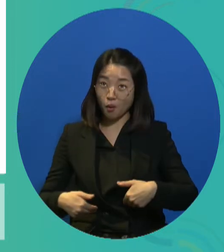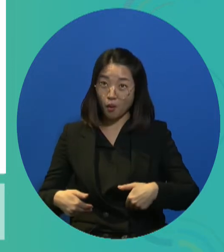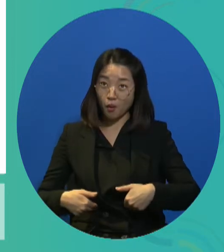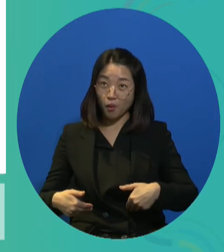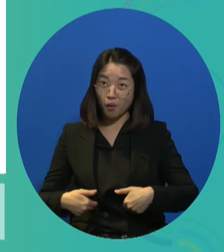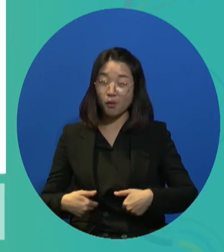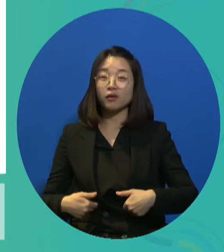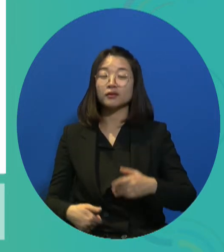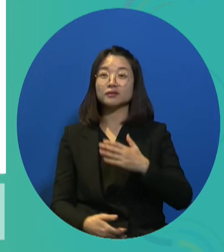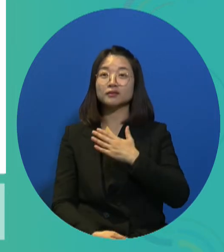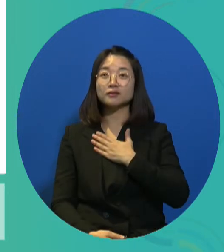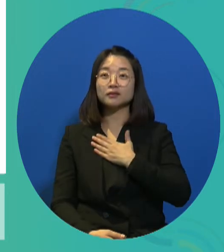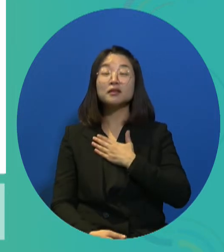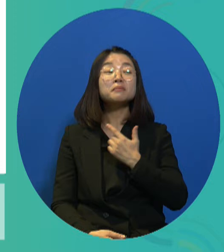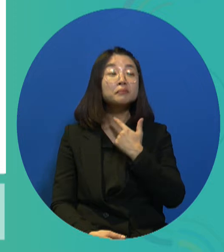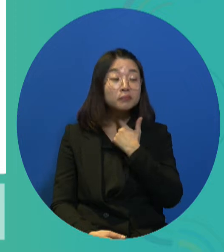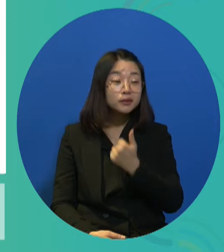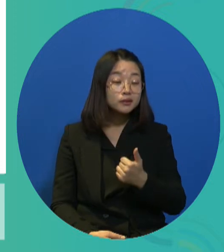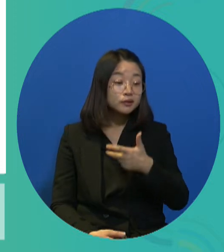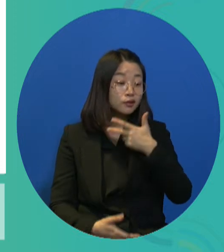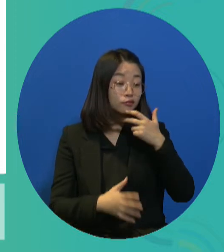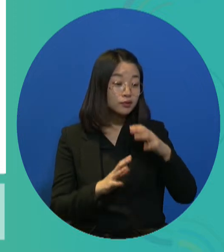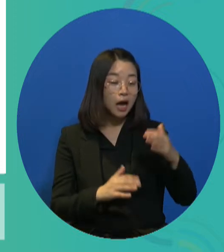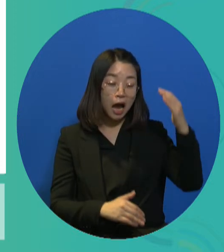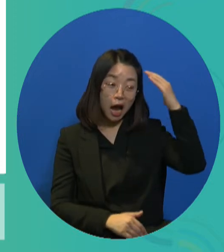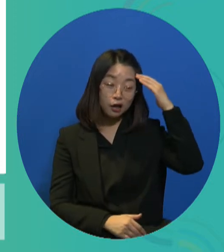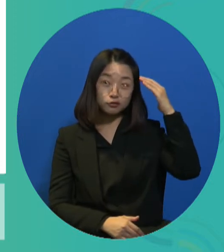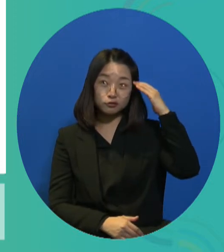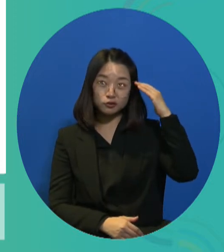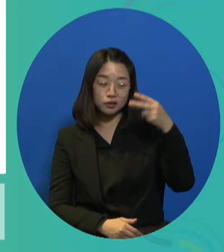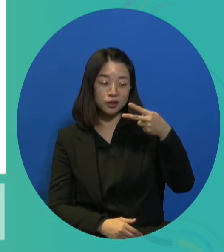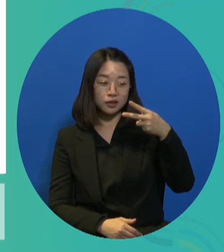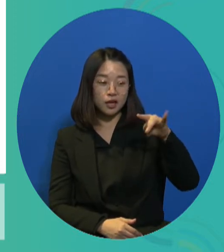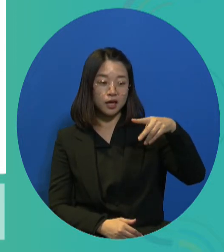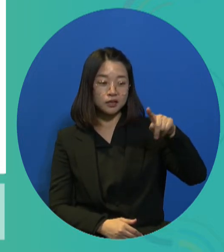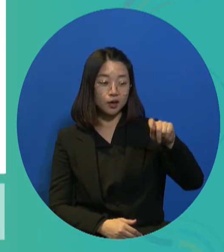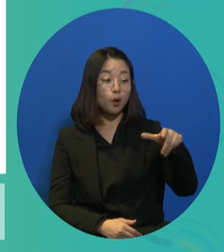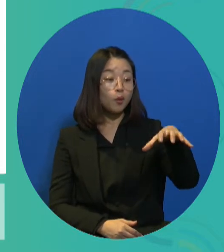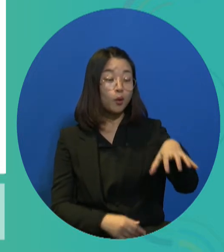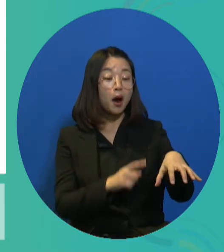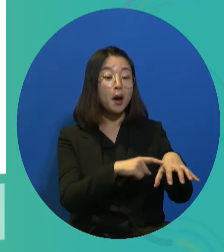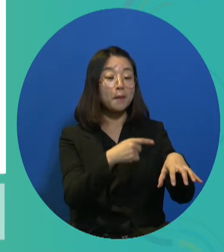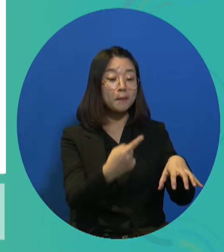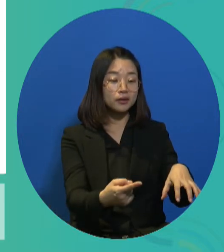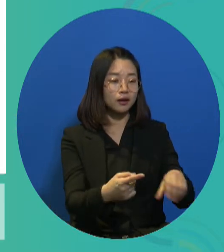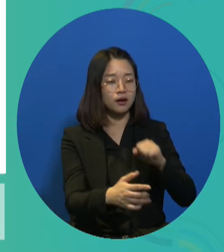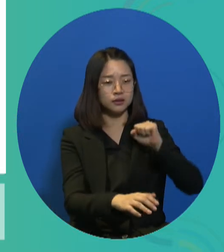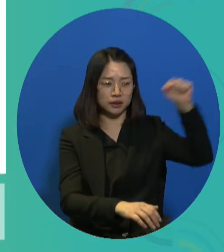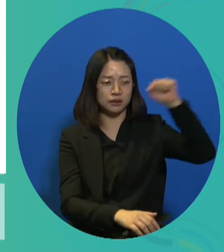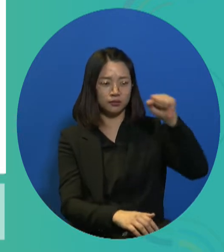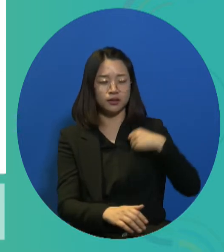ever help you promote your own campaigns. So thank you for inviting me.